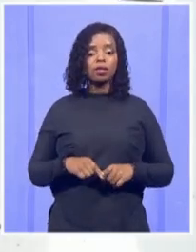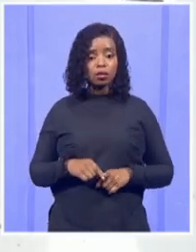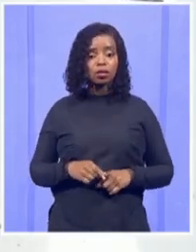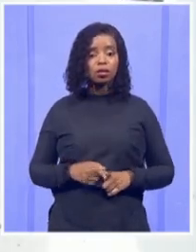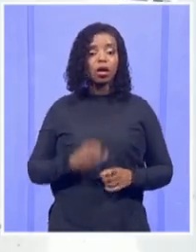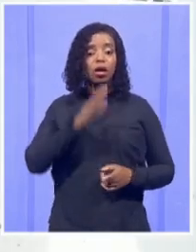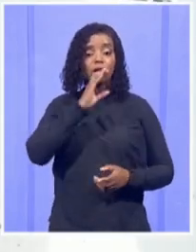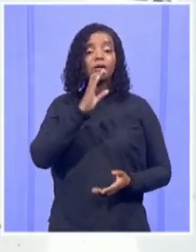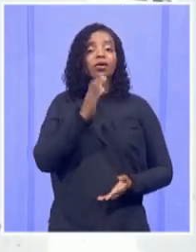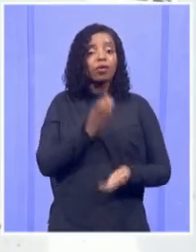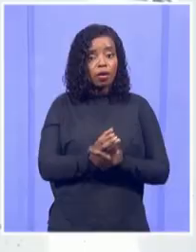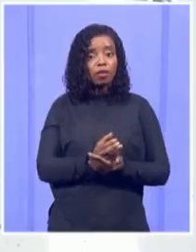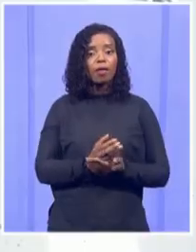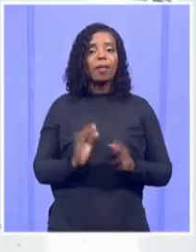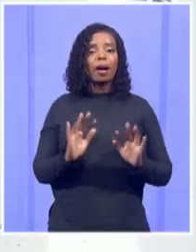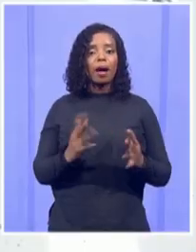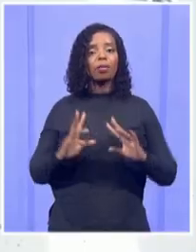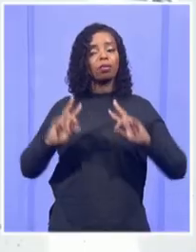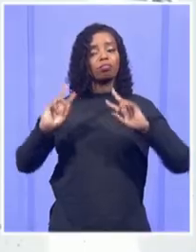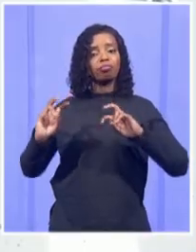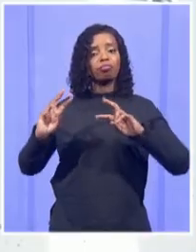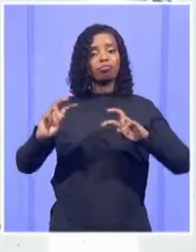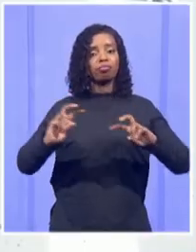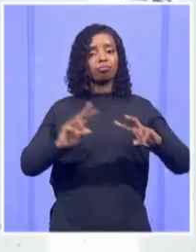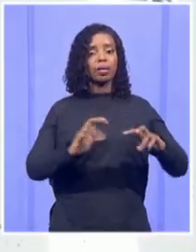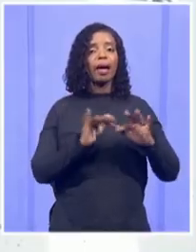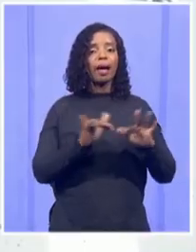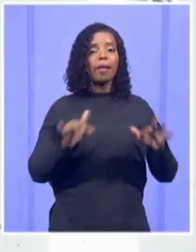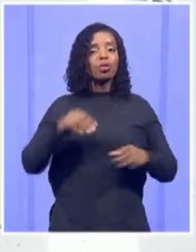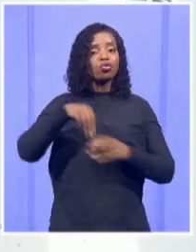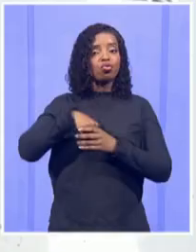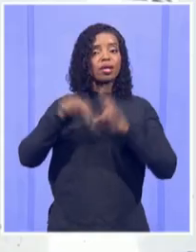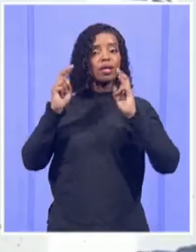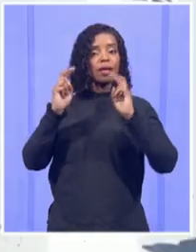confirm through their ticketing system how many people were in the bus